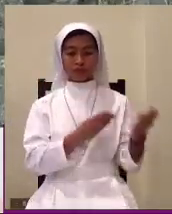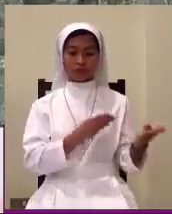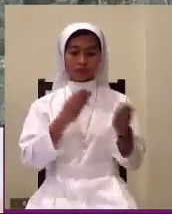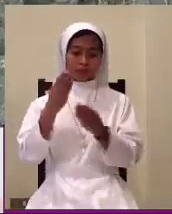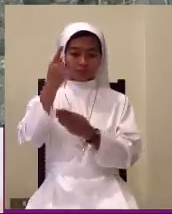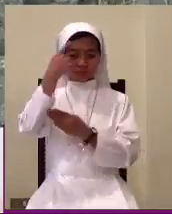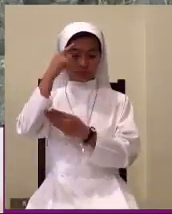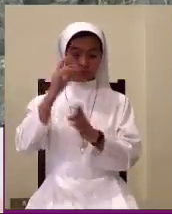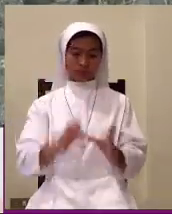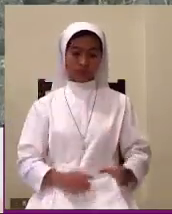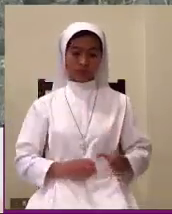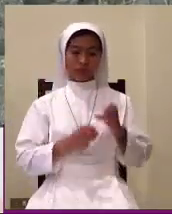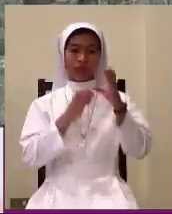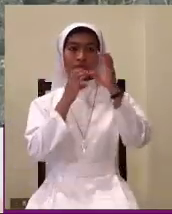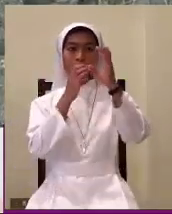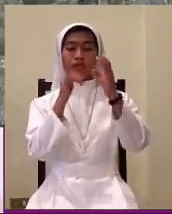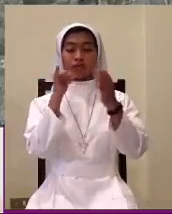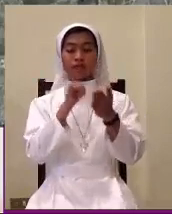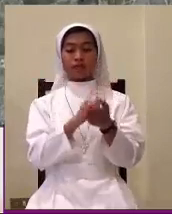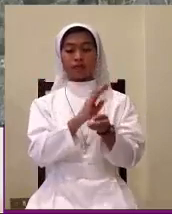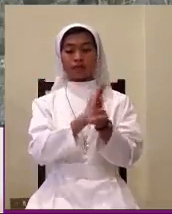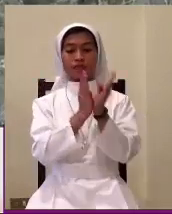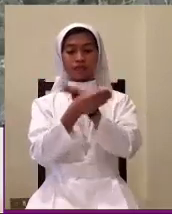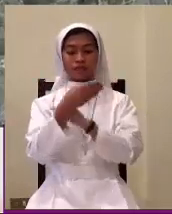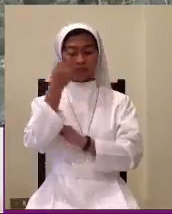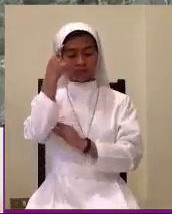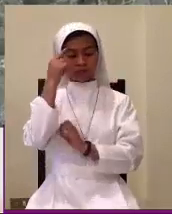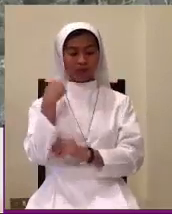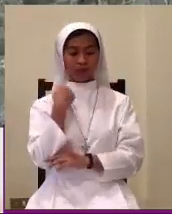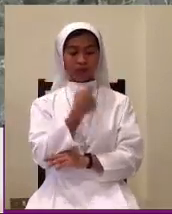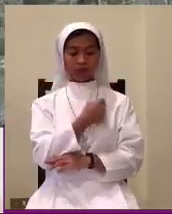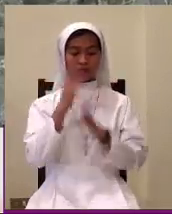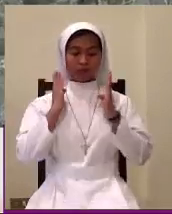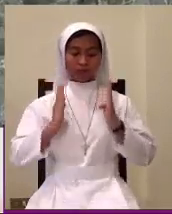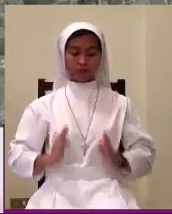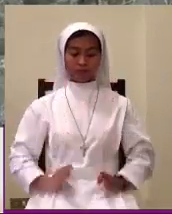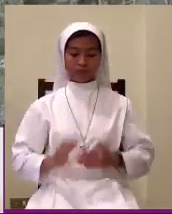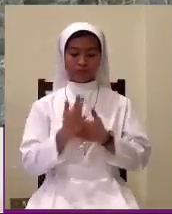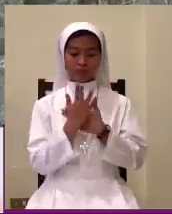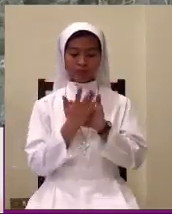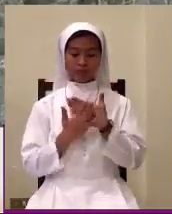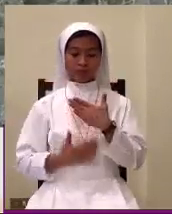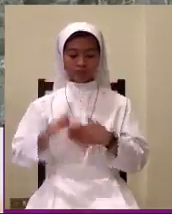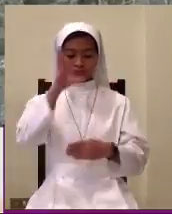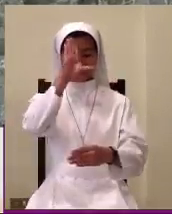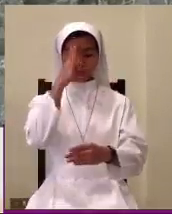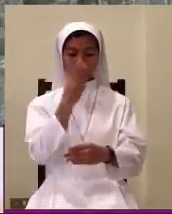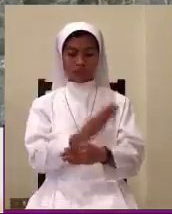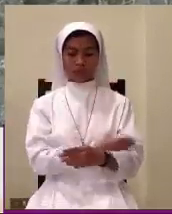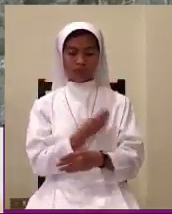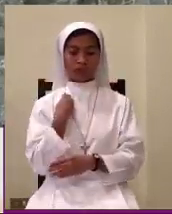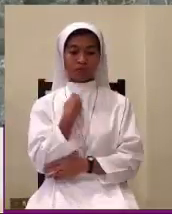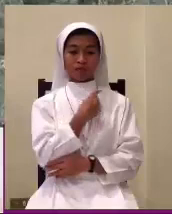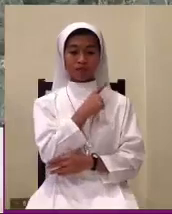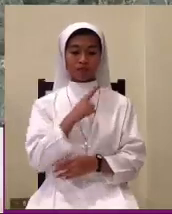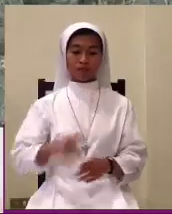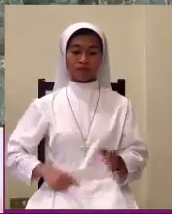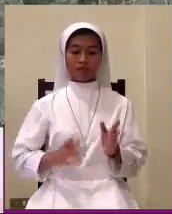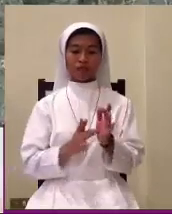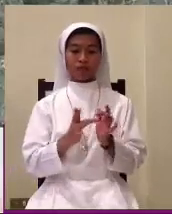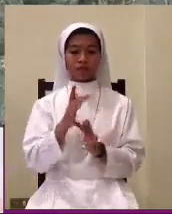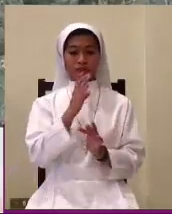consecration, that they may become the body and blood of your Son, our Lord Jesus Christ, at